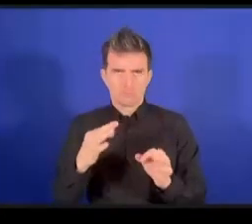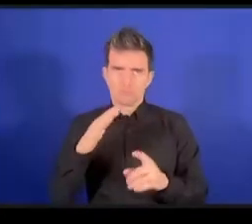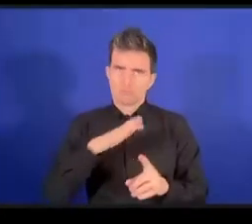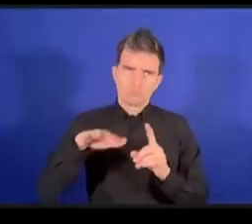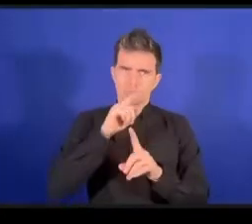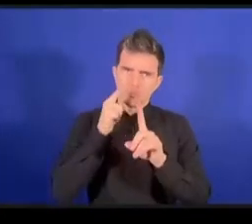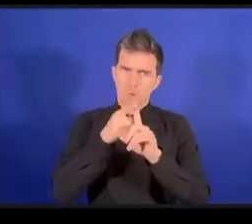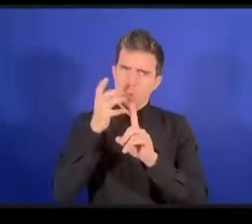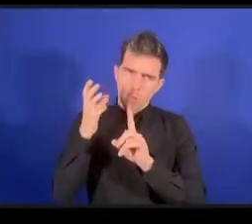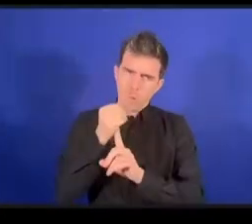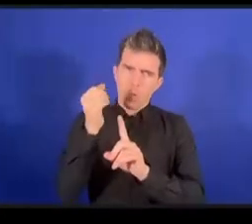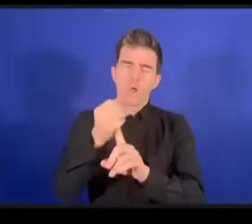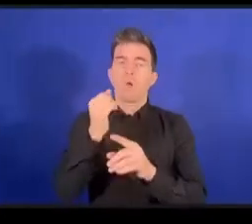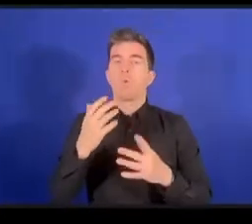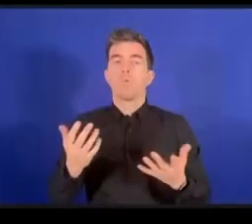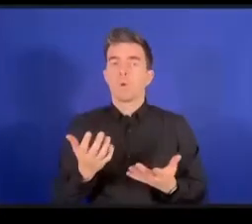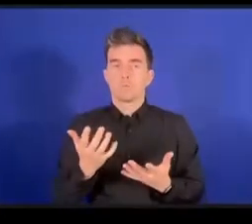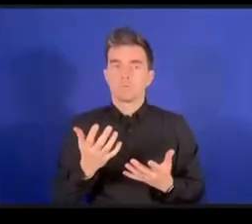and no